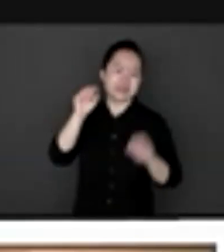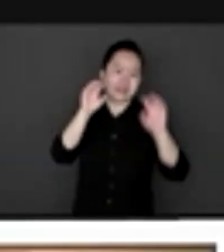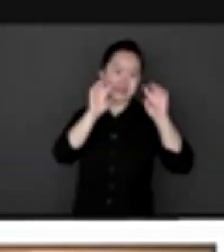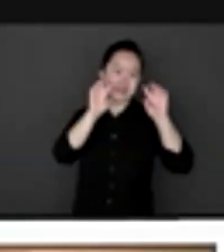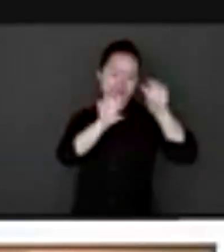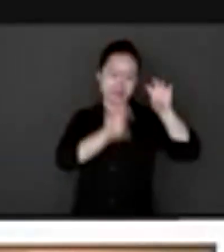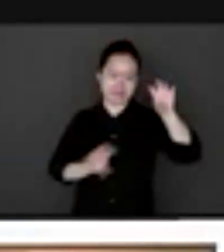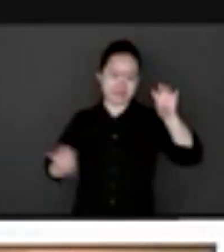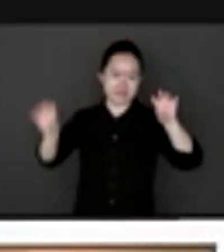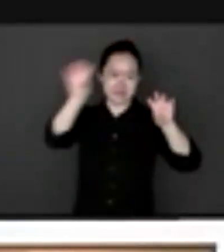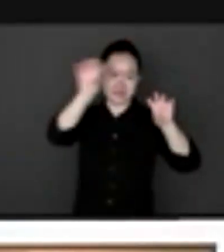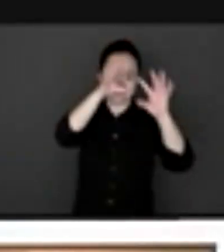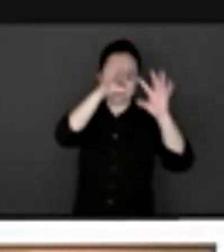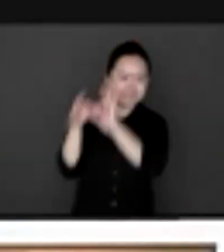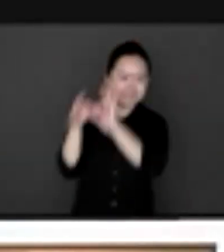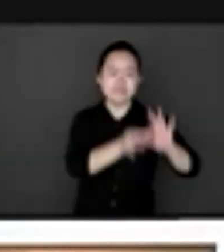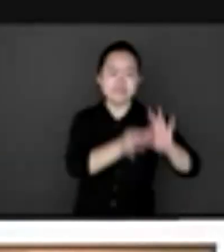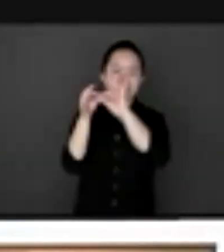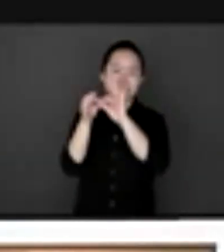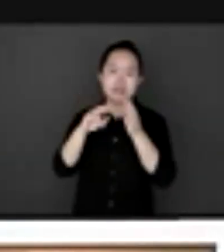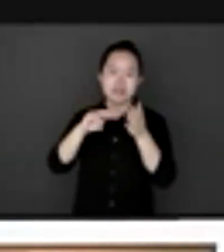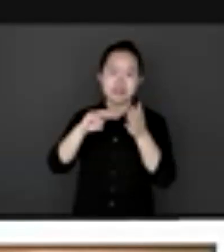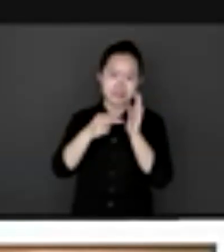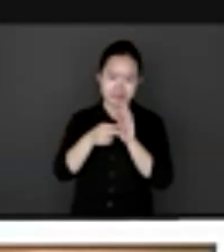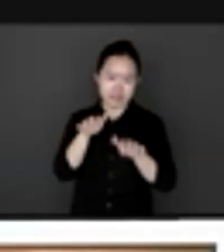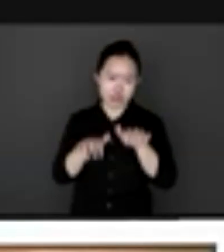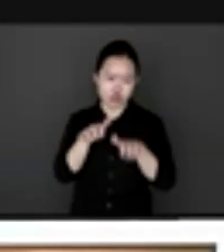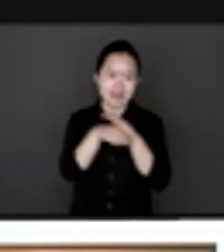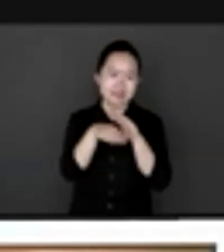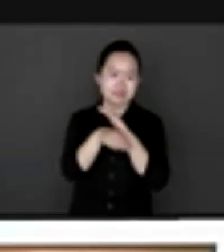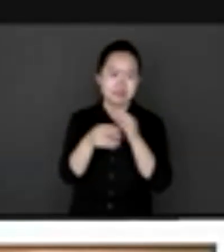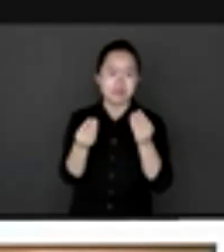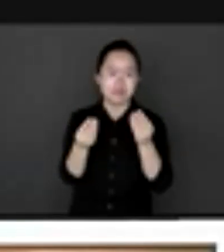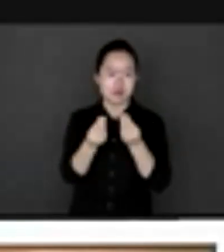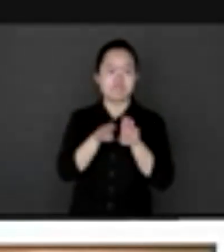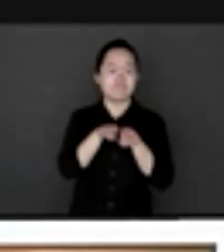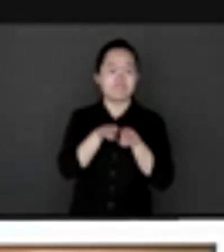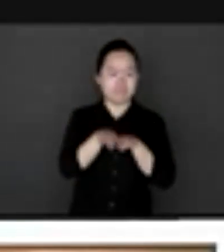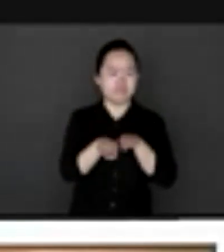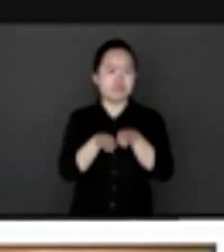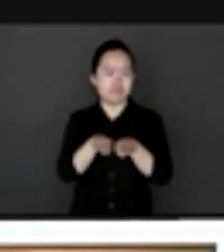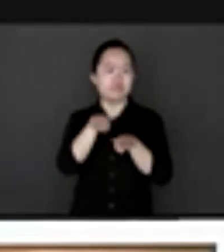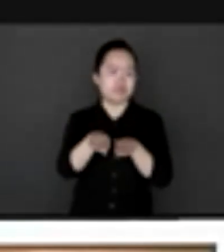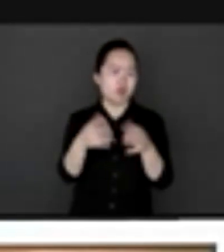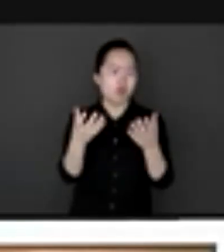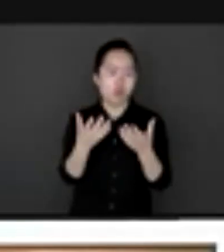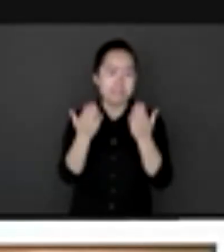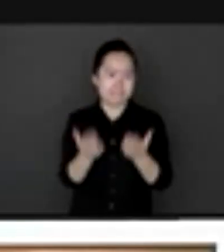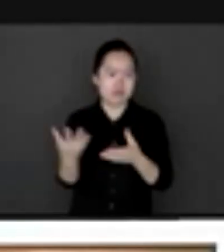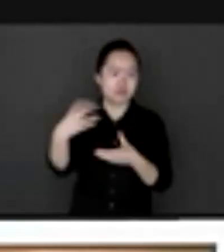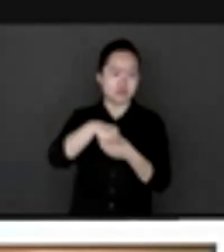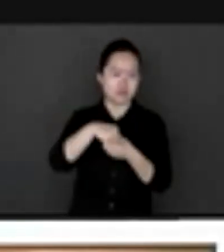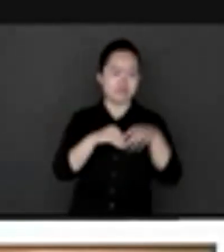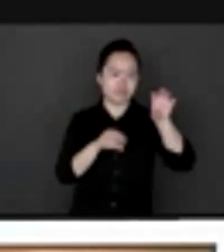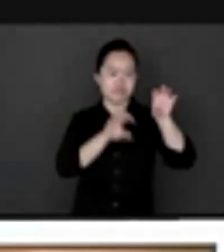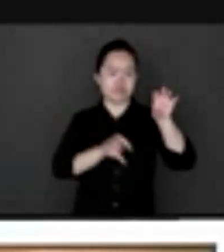accessibility. But this slide is about that we want to provide digital accessibility. The University of Vienna, as